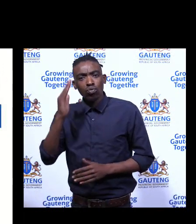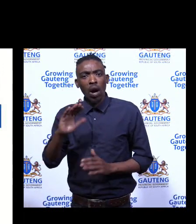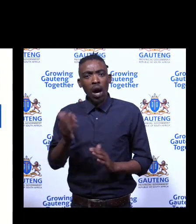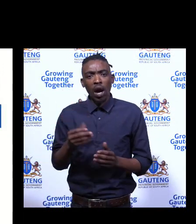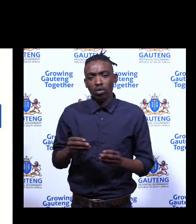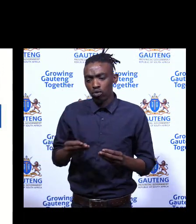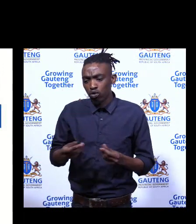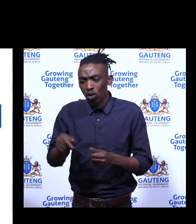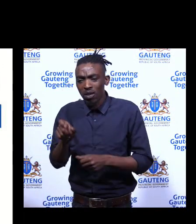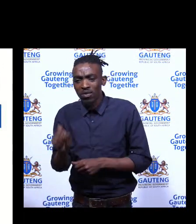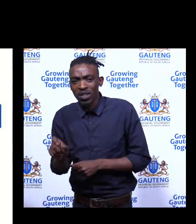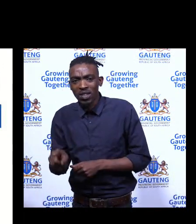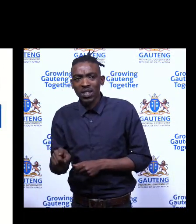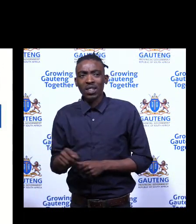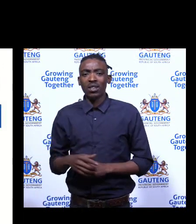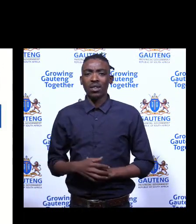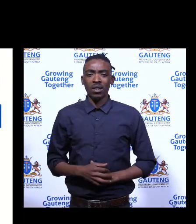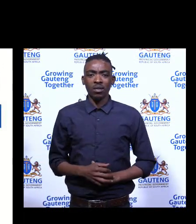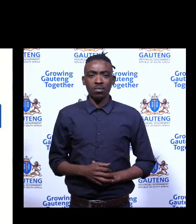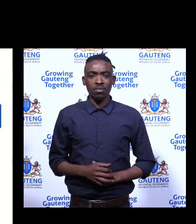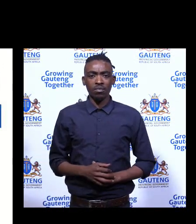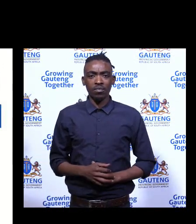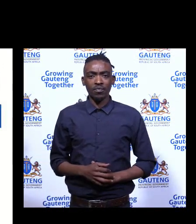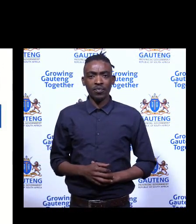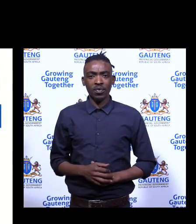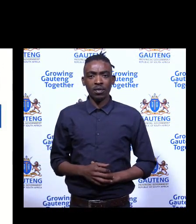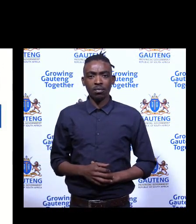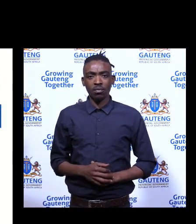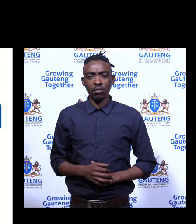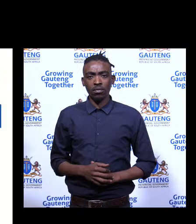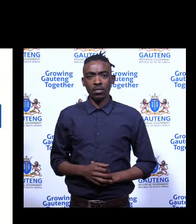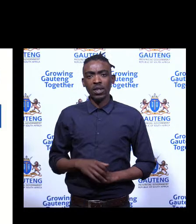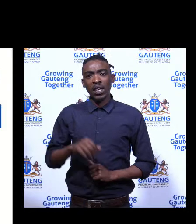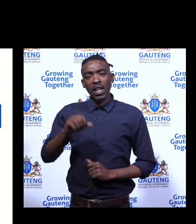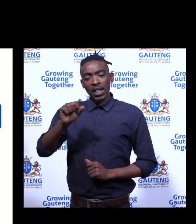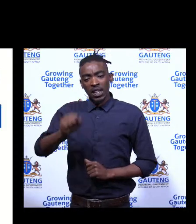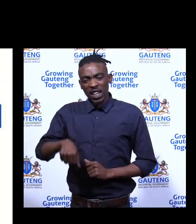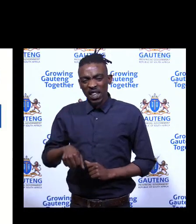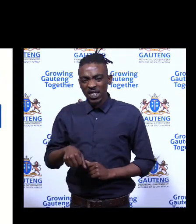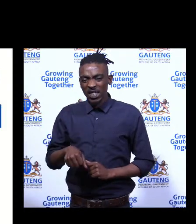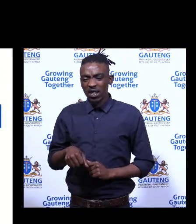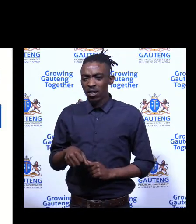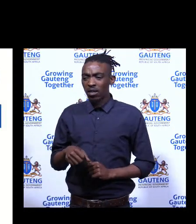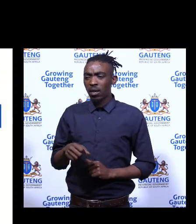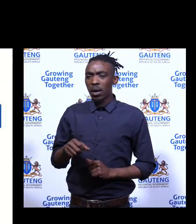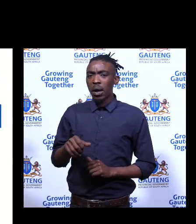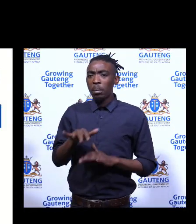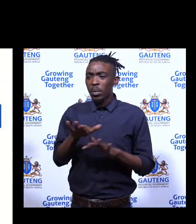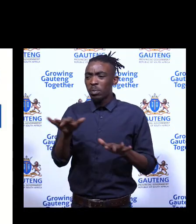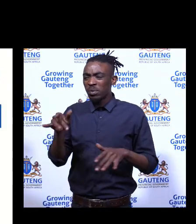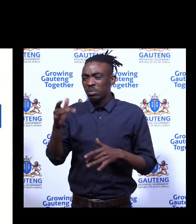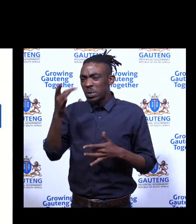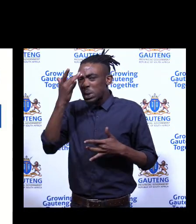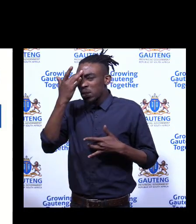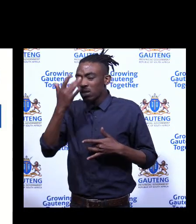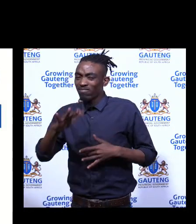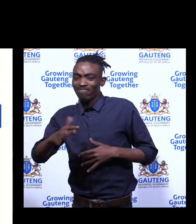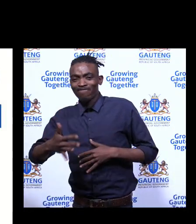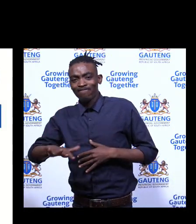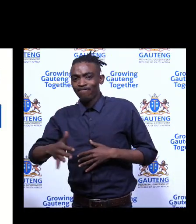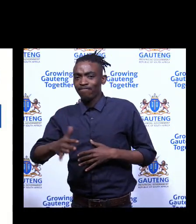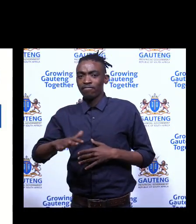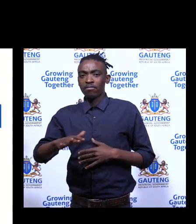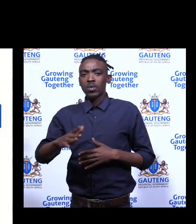those categories so that in the end, those with a mild, who are described as mild, can